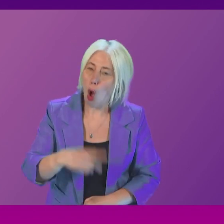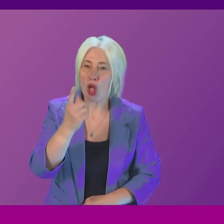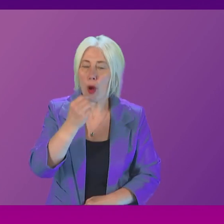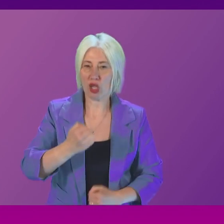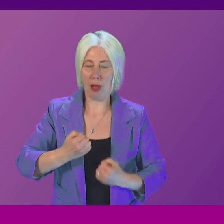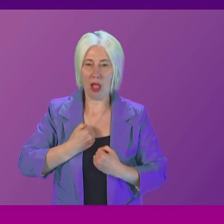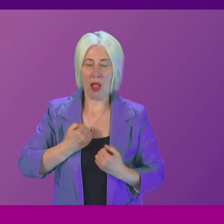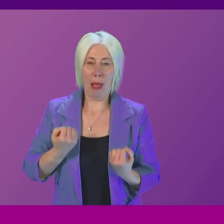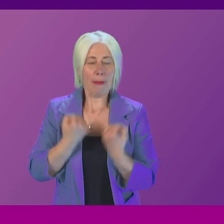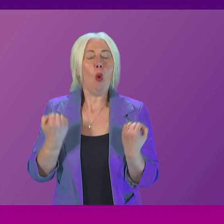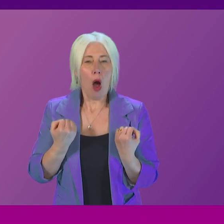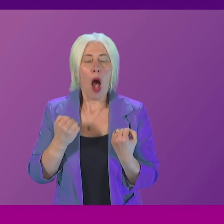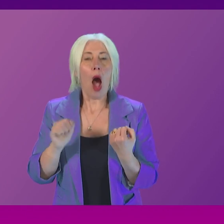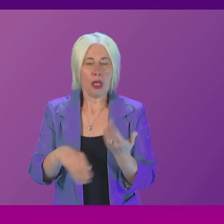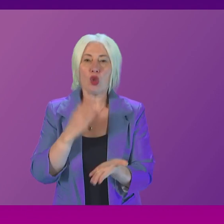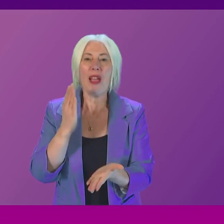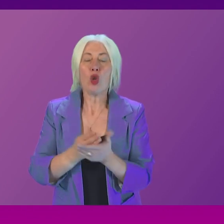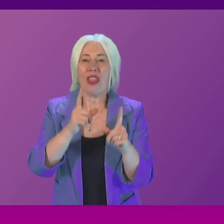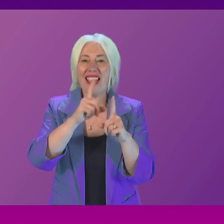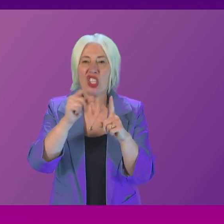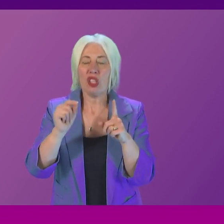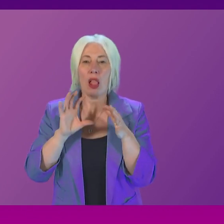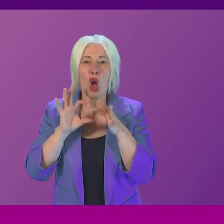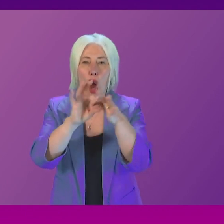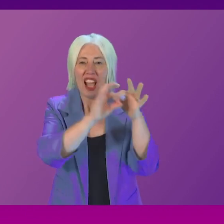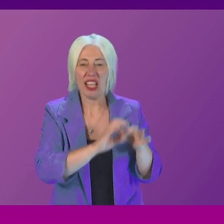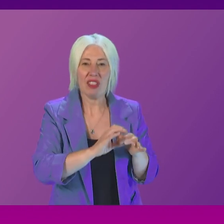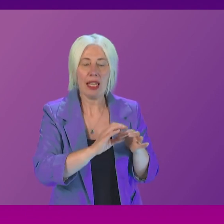and within our power to make sure that digital connectivity